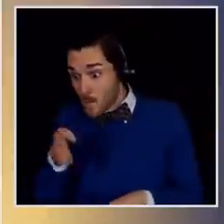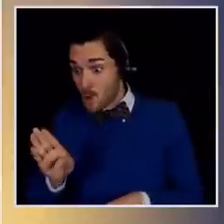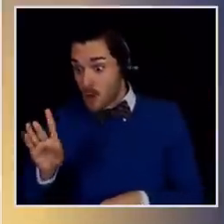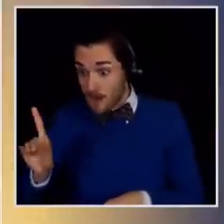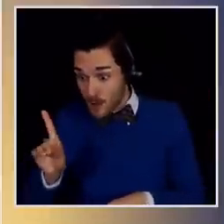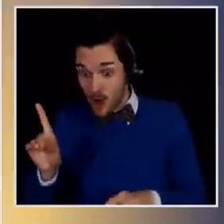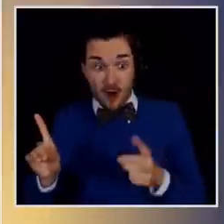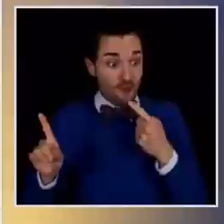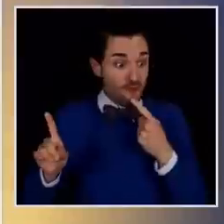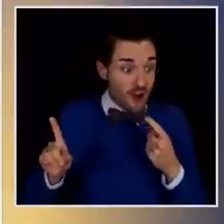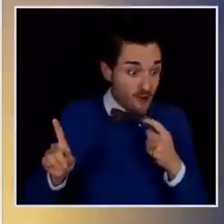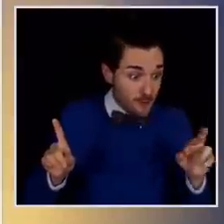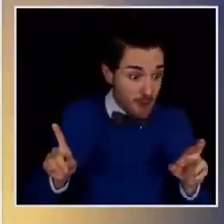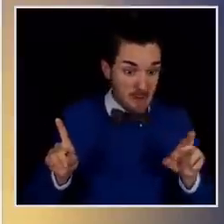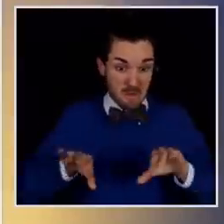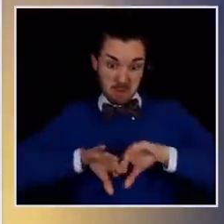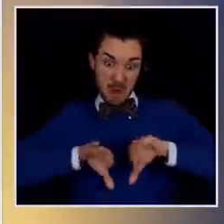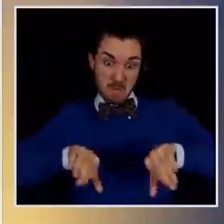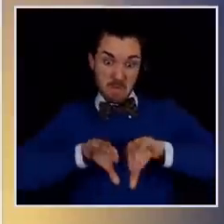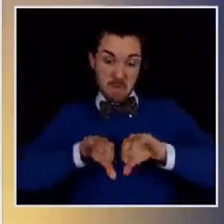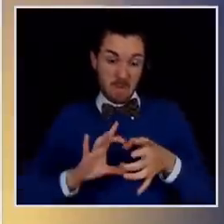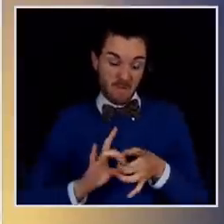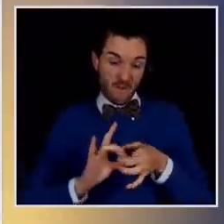the United States.